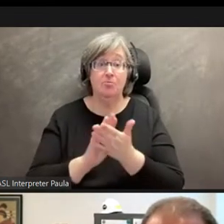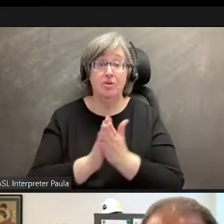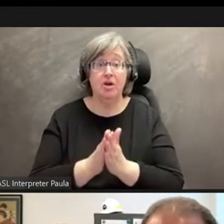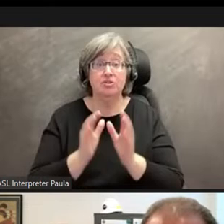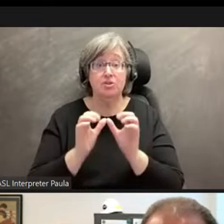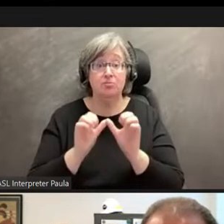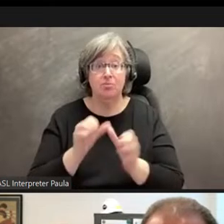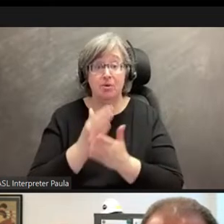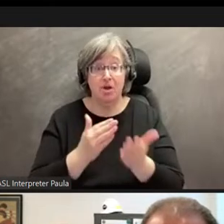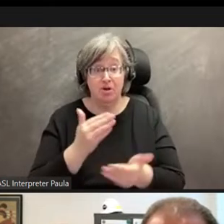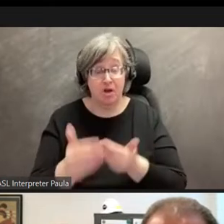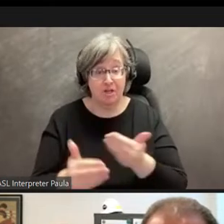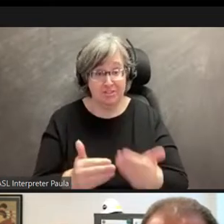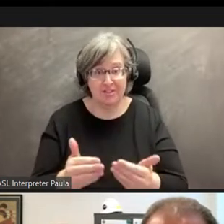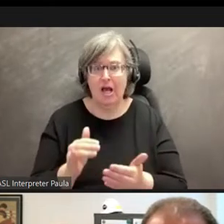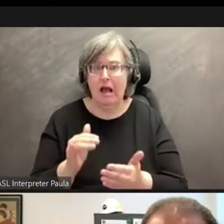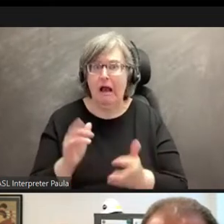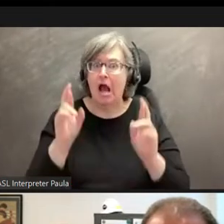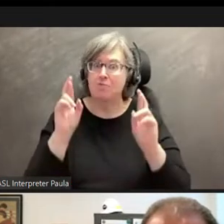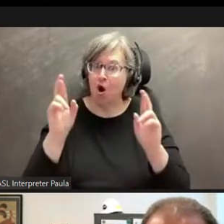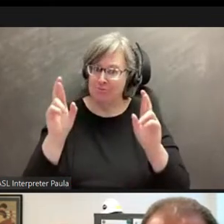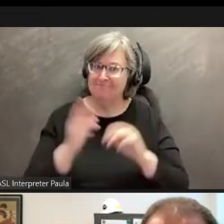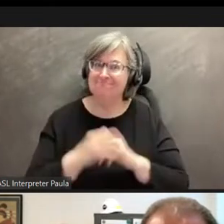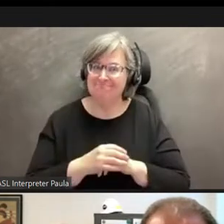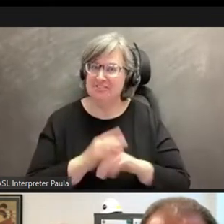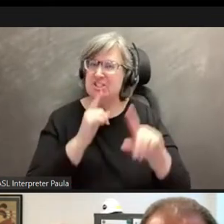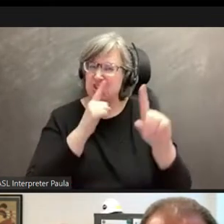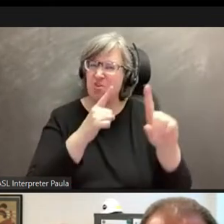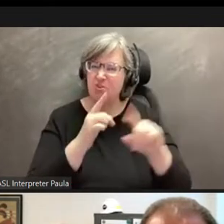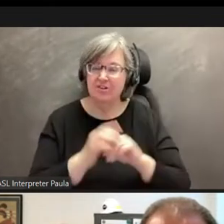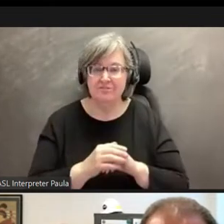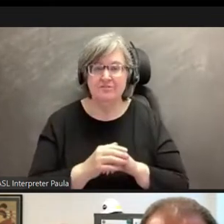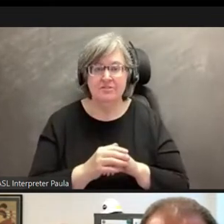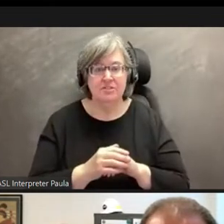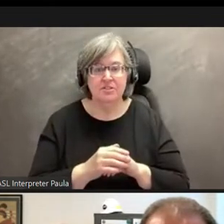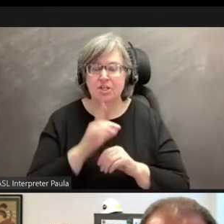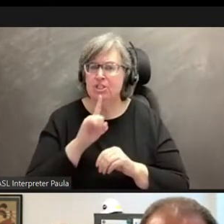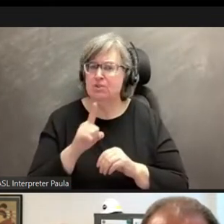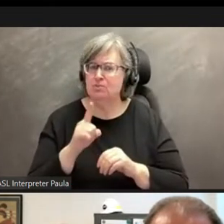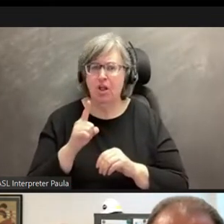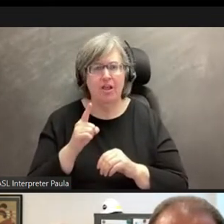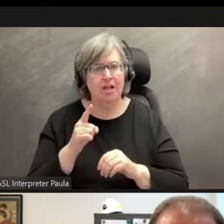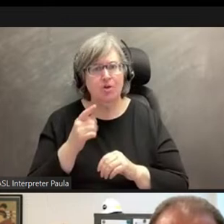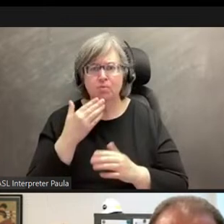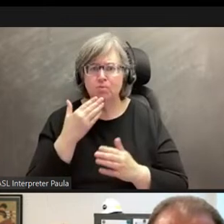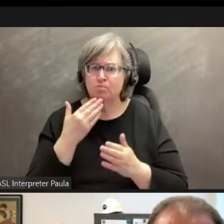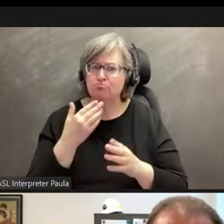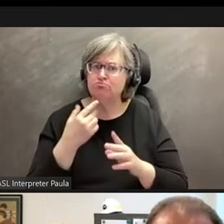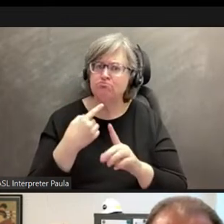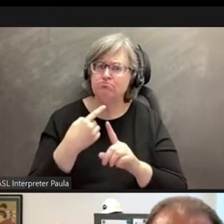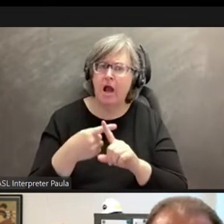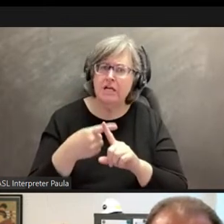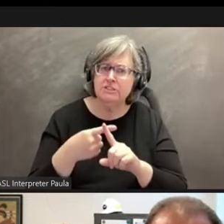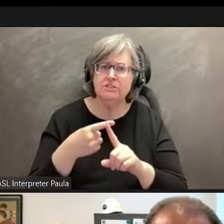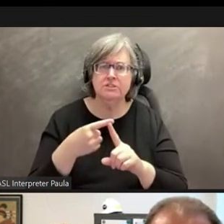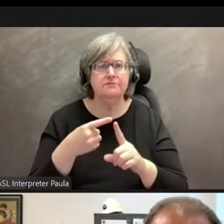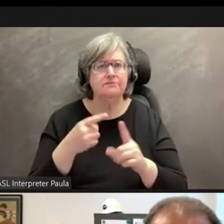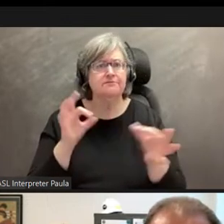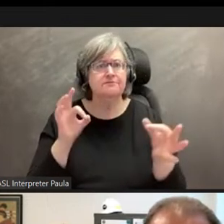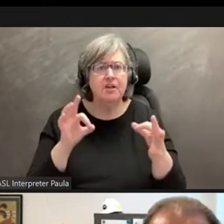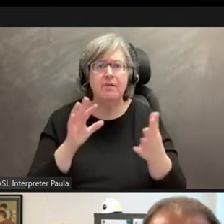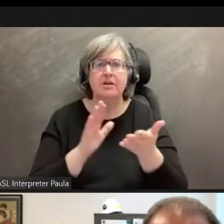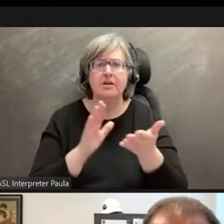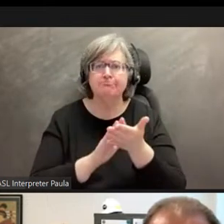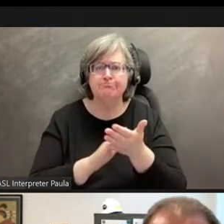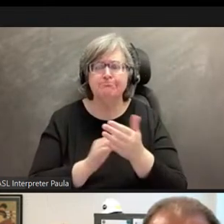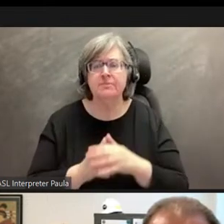process, which is what I'm really hoping for, because it has been so well received by the disability community. So